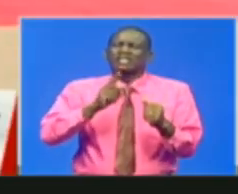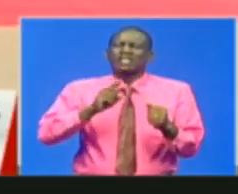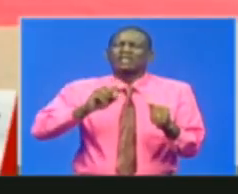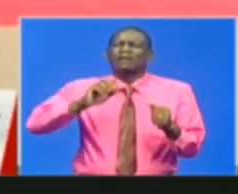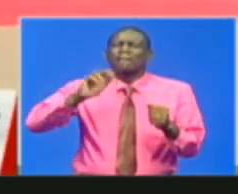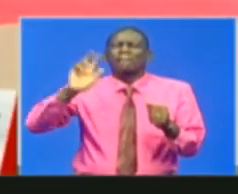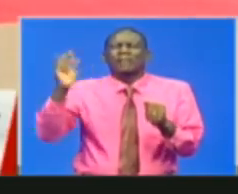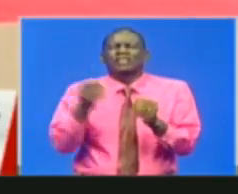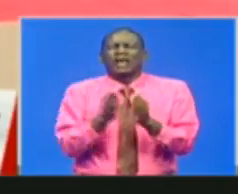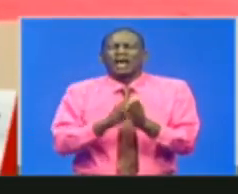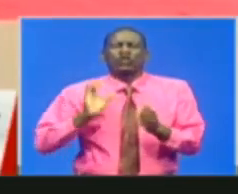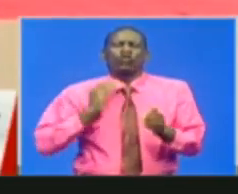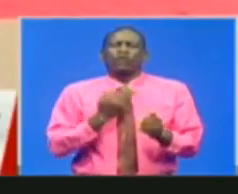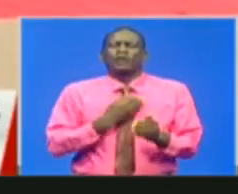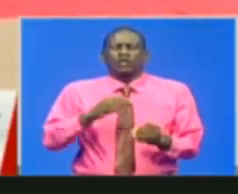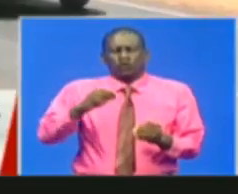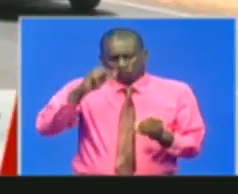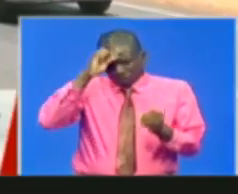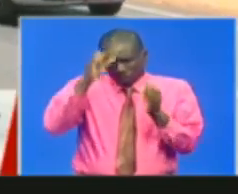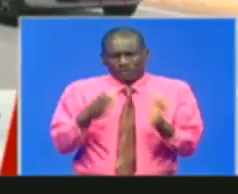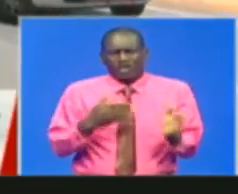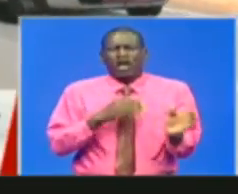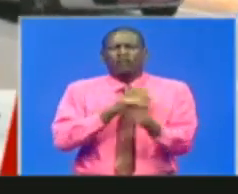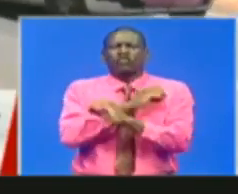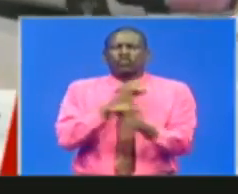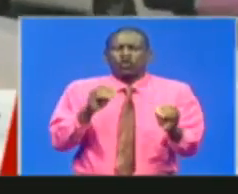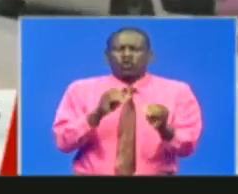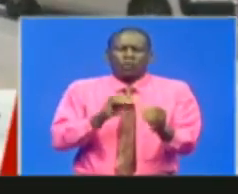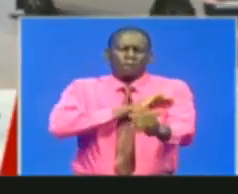standing to instruct them to stop the strike.